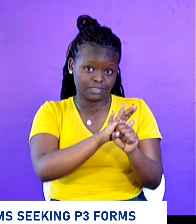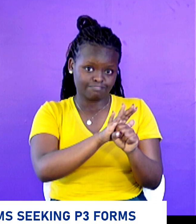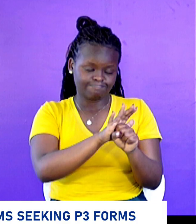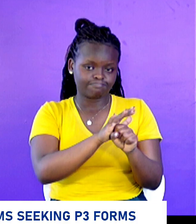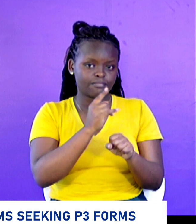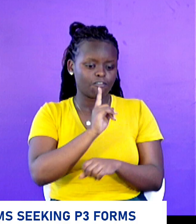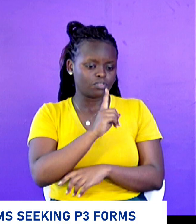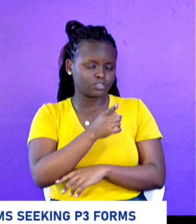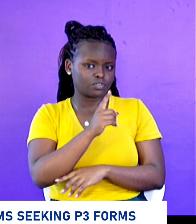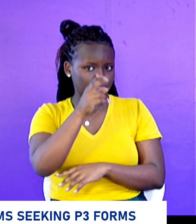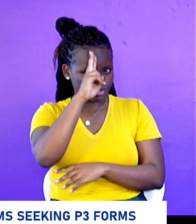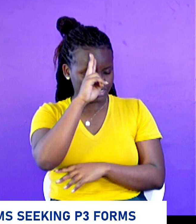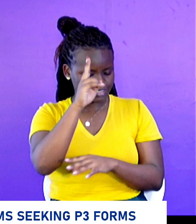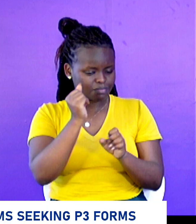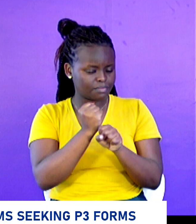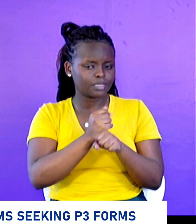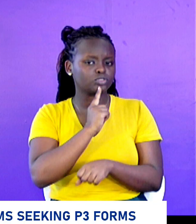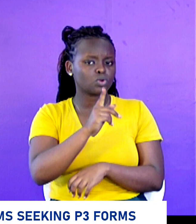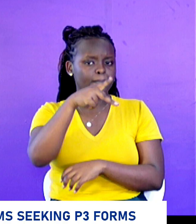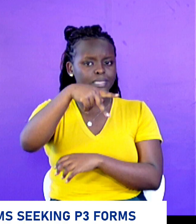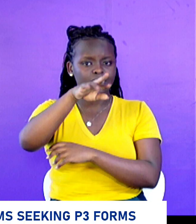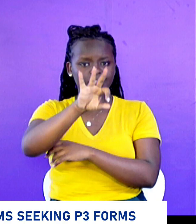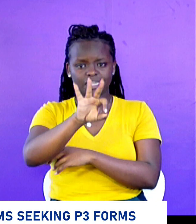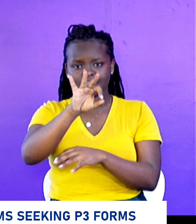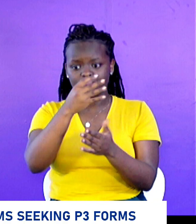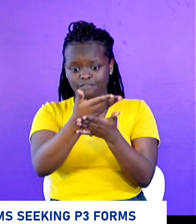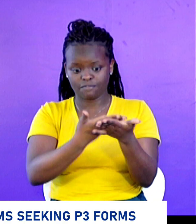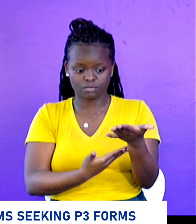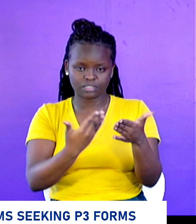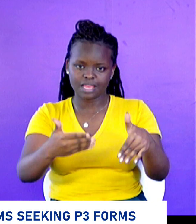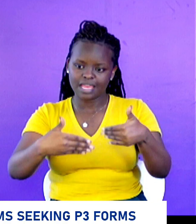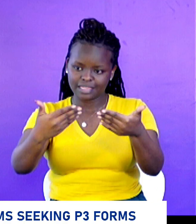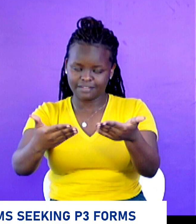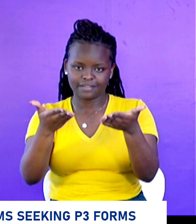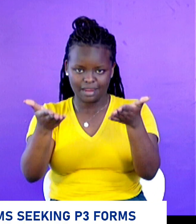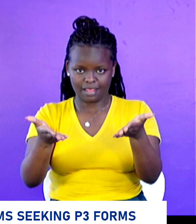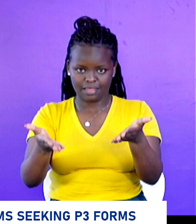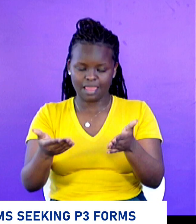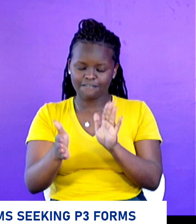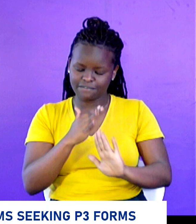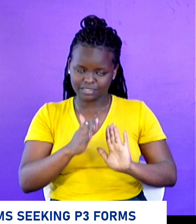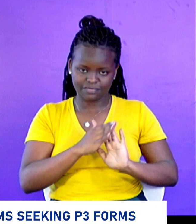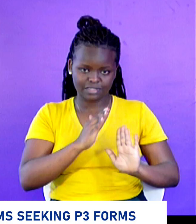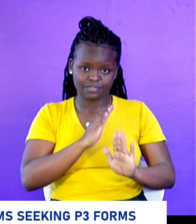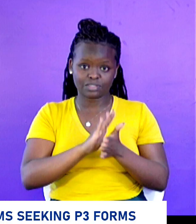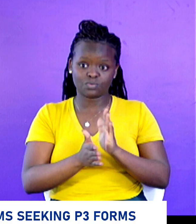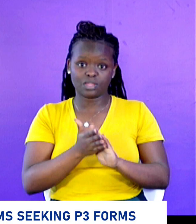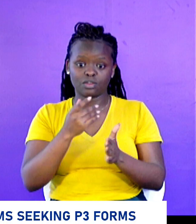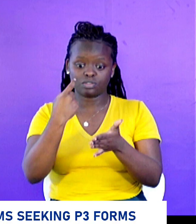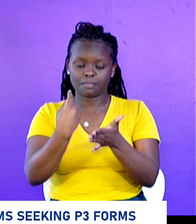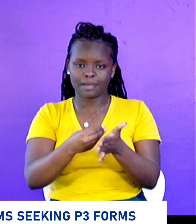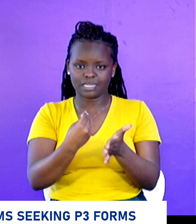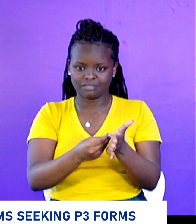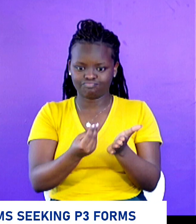to ensure P3 forms and related services are provided promptly and without cost